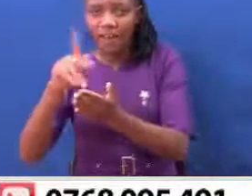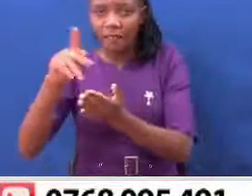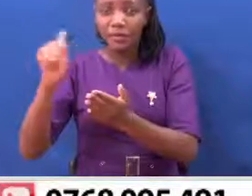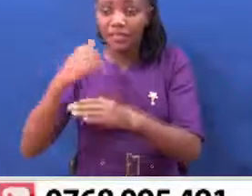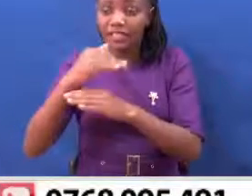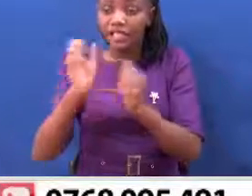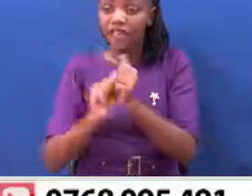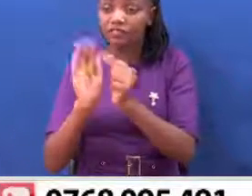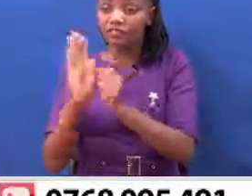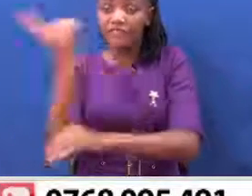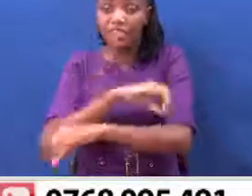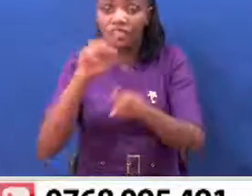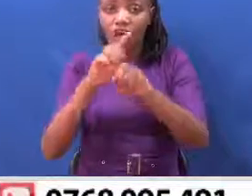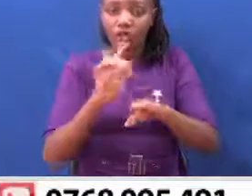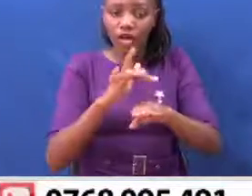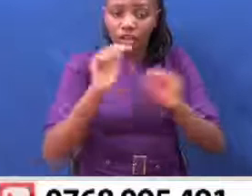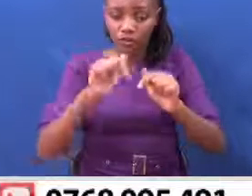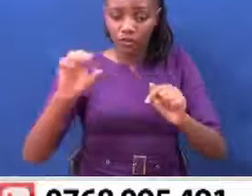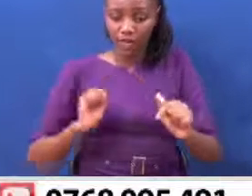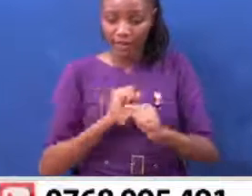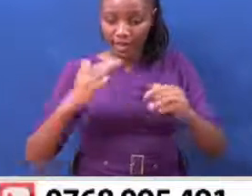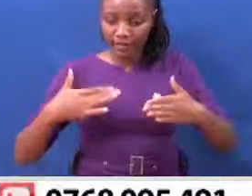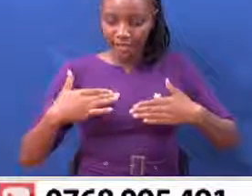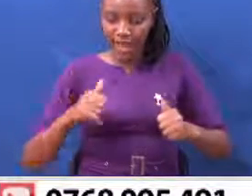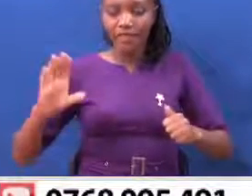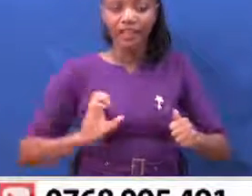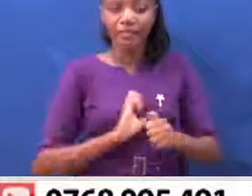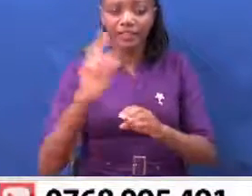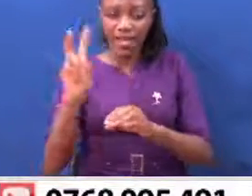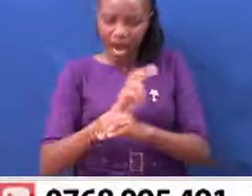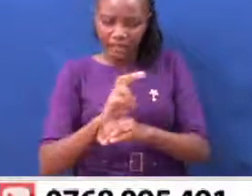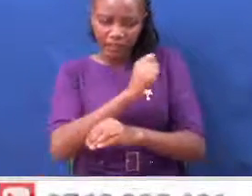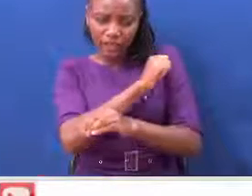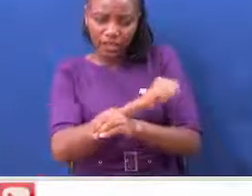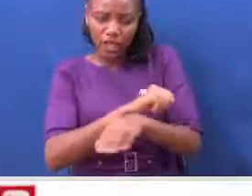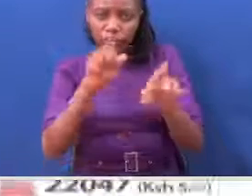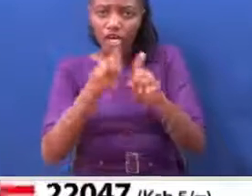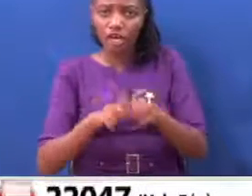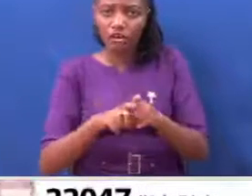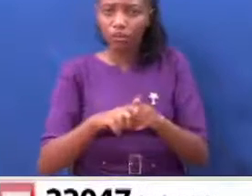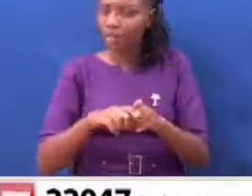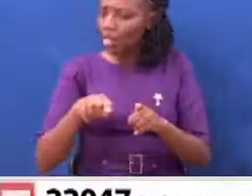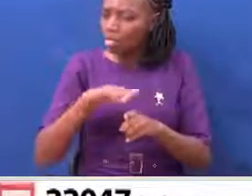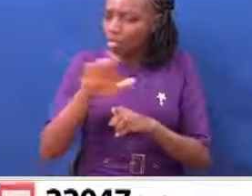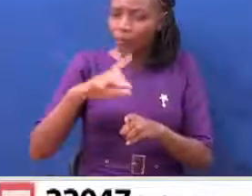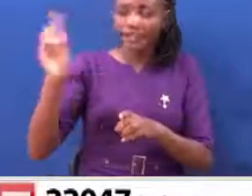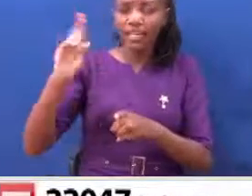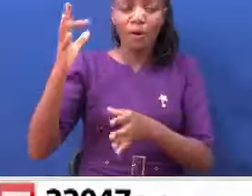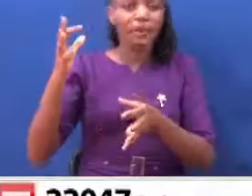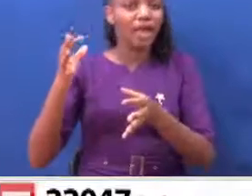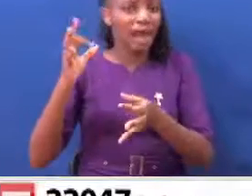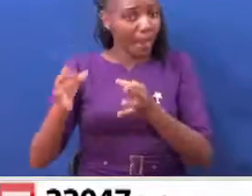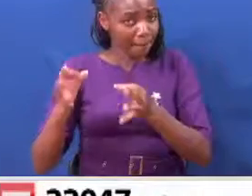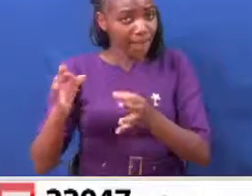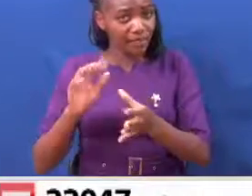days. Earlier today, Senate's Health Committee had inspected the authority's warehouse in Nairobi's Embakasi.